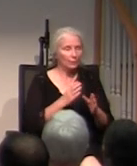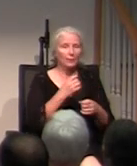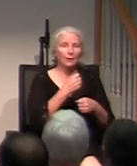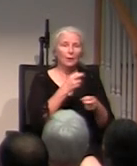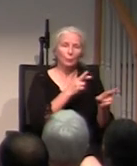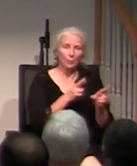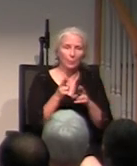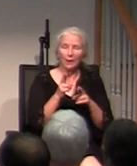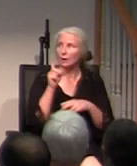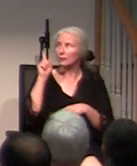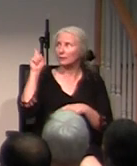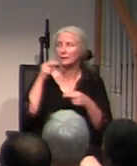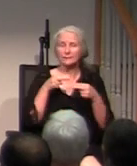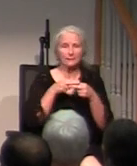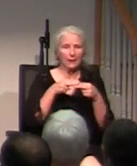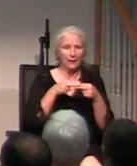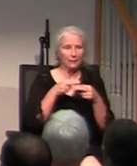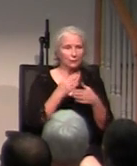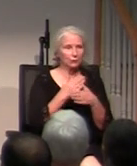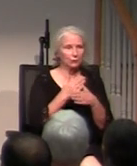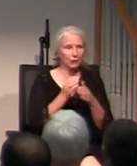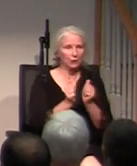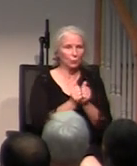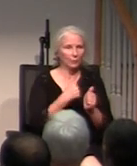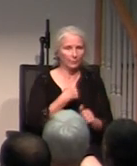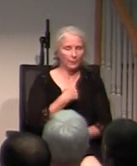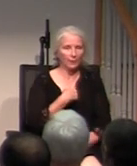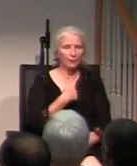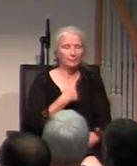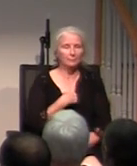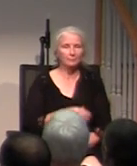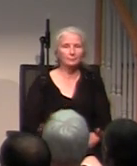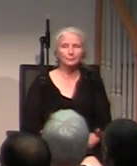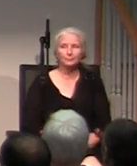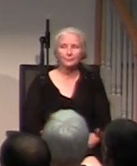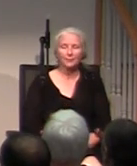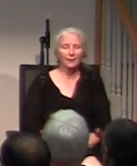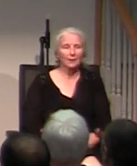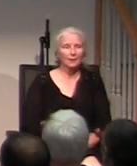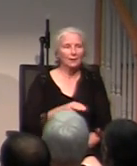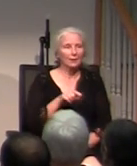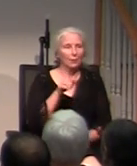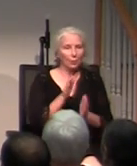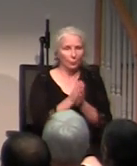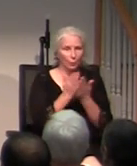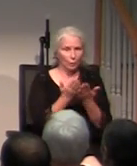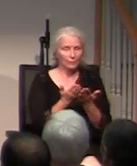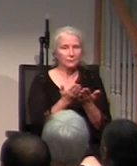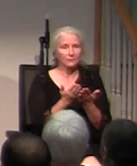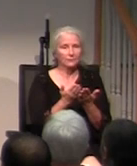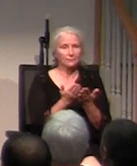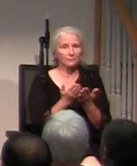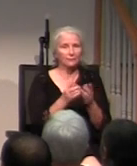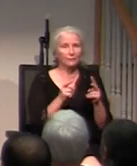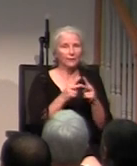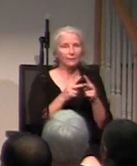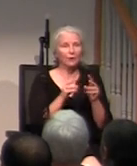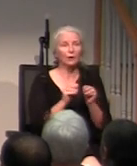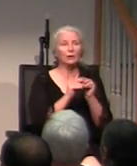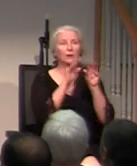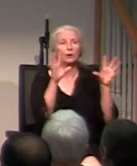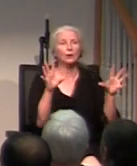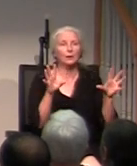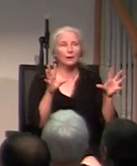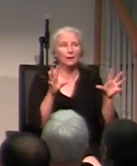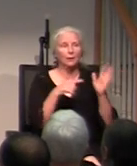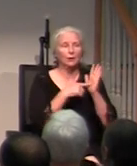and shared them with me, that he wrote these books and very clearly set out the differing pictures of what